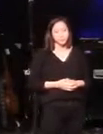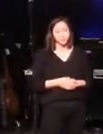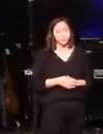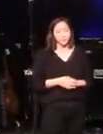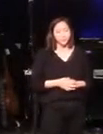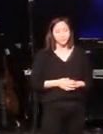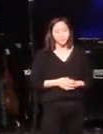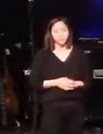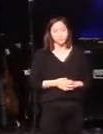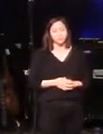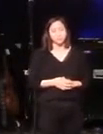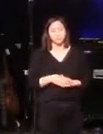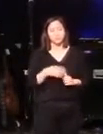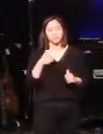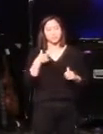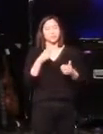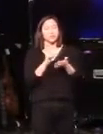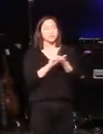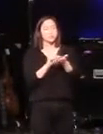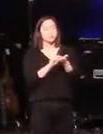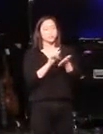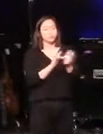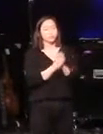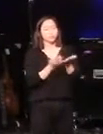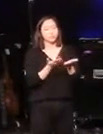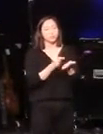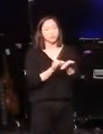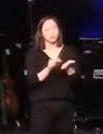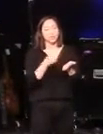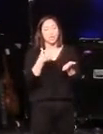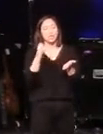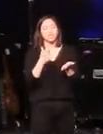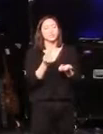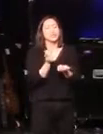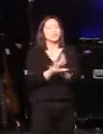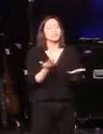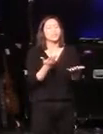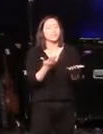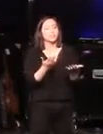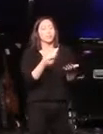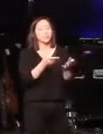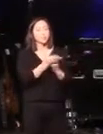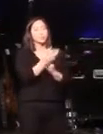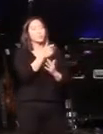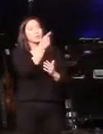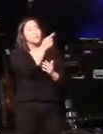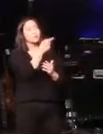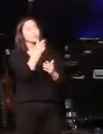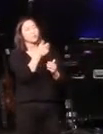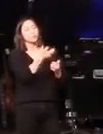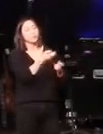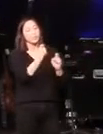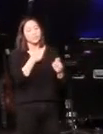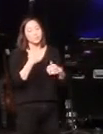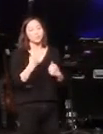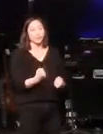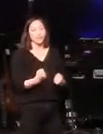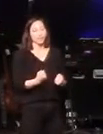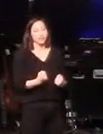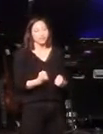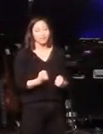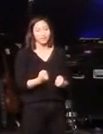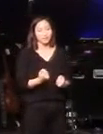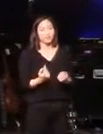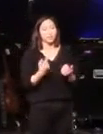I can do all things through him who strengthens me. And what happens is that we let these things get overwhelming. He goes, no. I